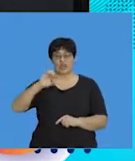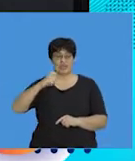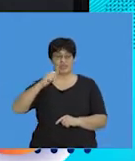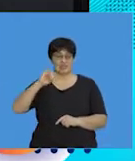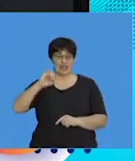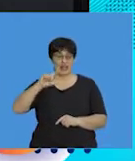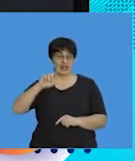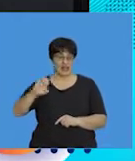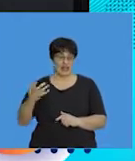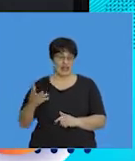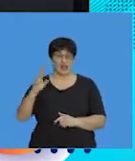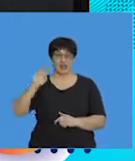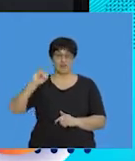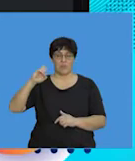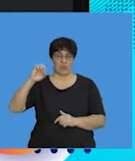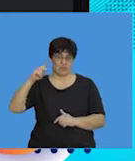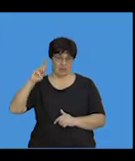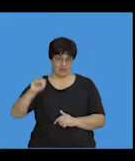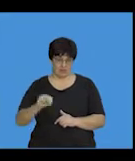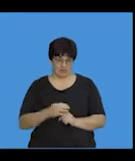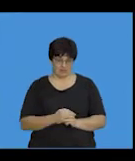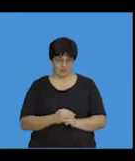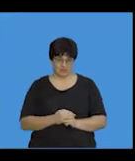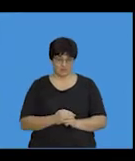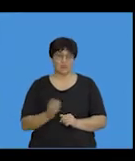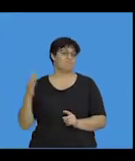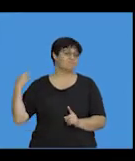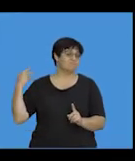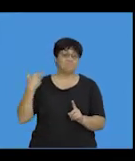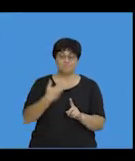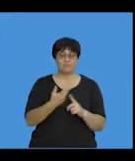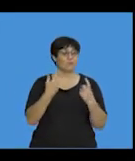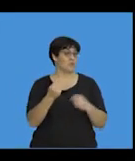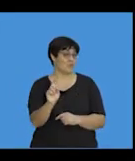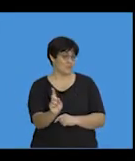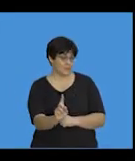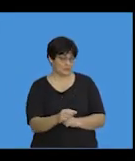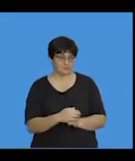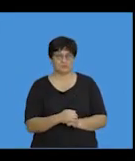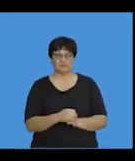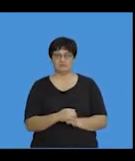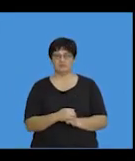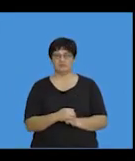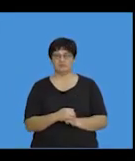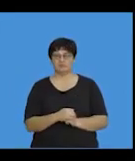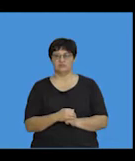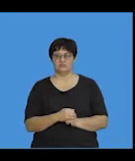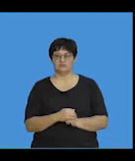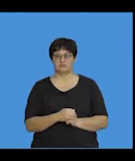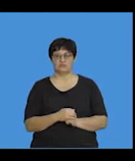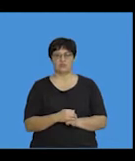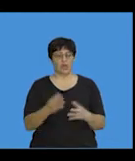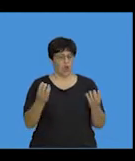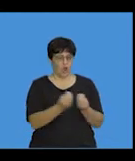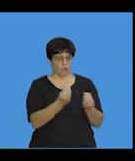know. So we're just going to quickly go through what you've done. Okay, so here we go. In vertical, why